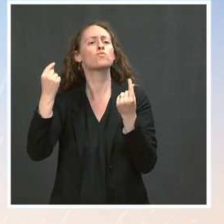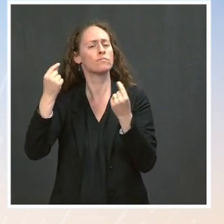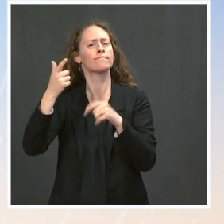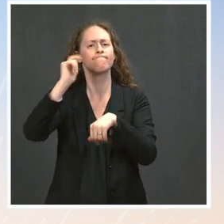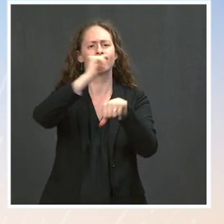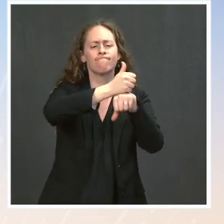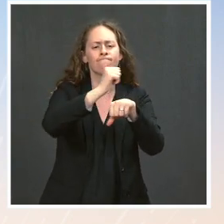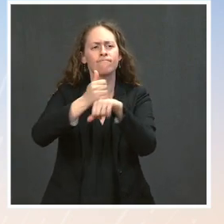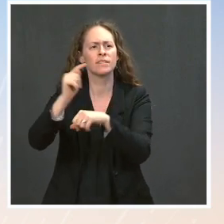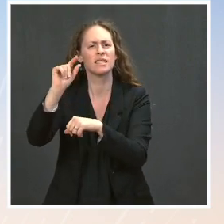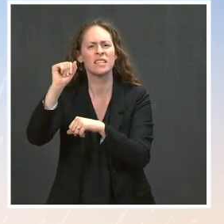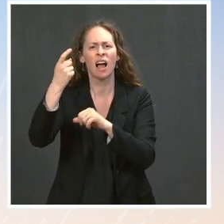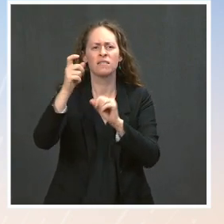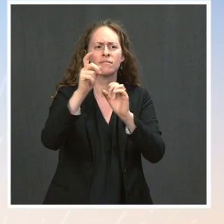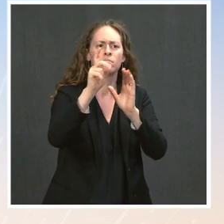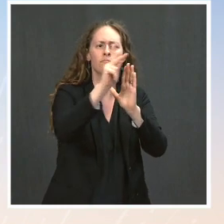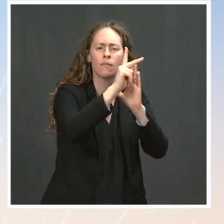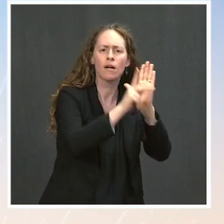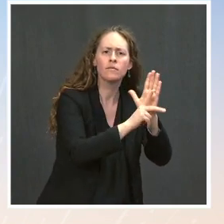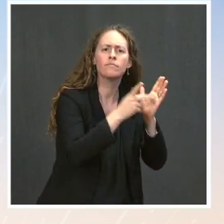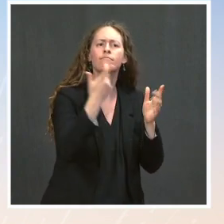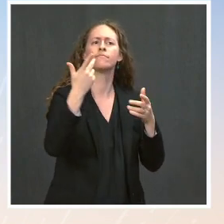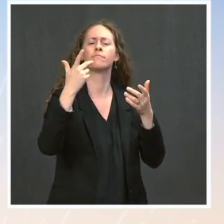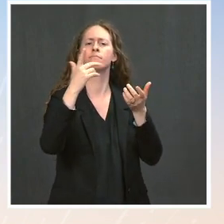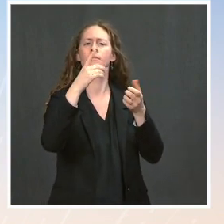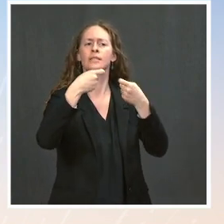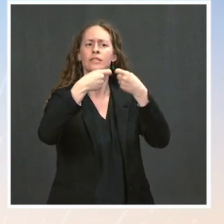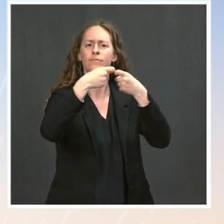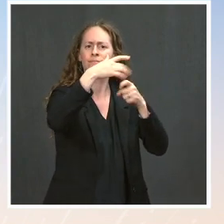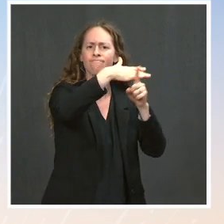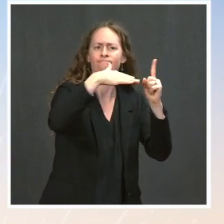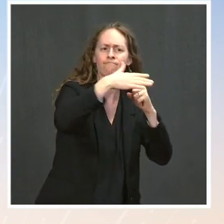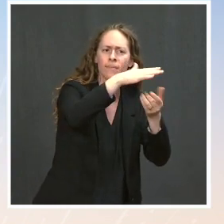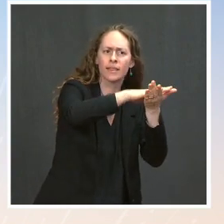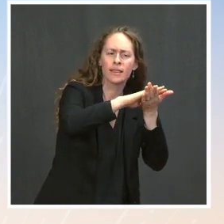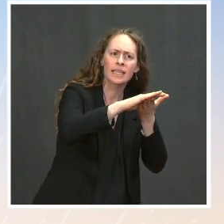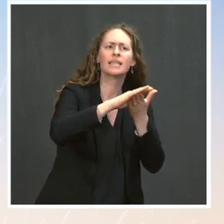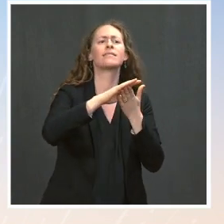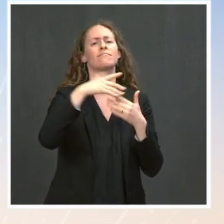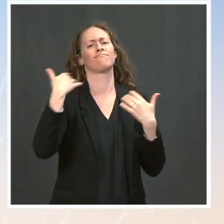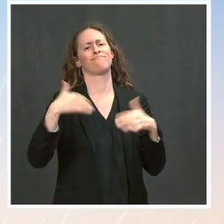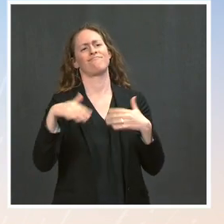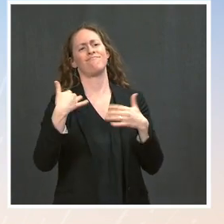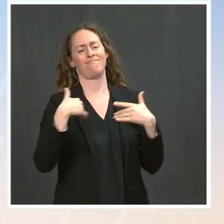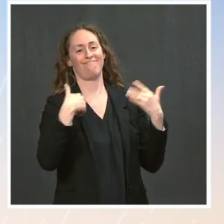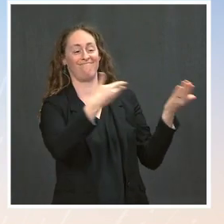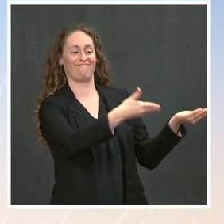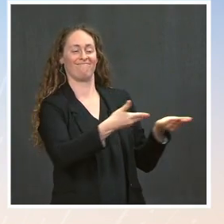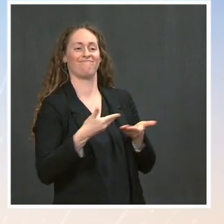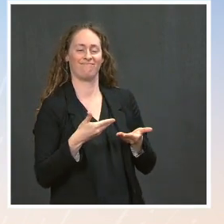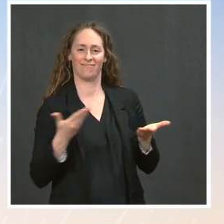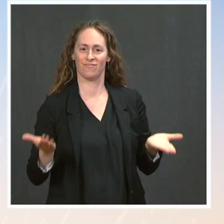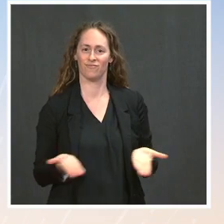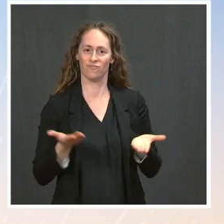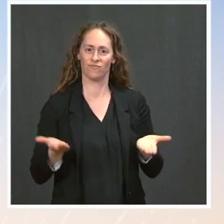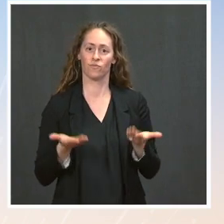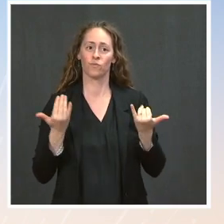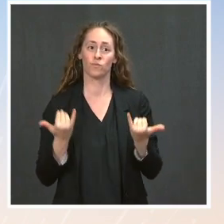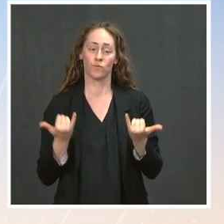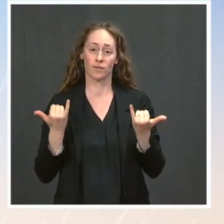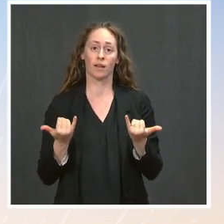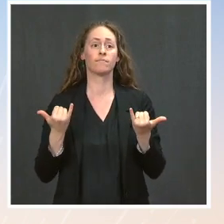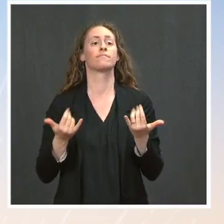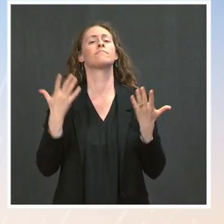automotive industry. Brian has agreed to come despite having the unenviable task of not being able to roll out many details of our